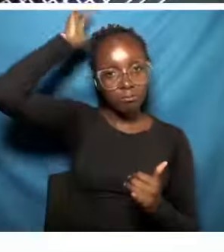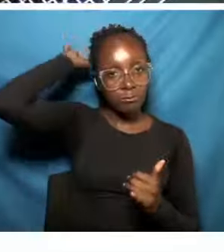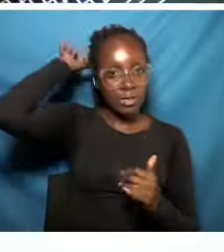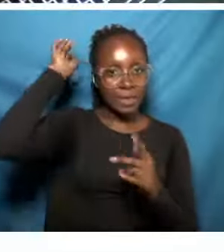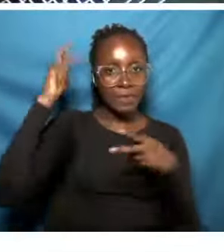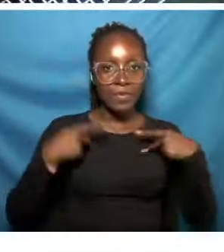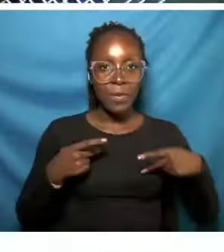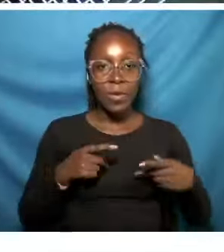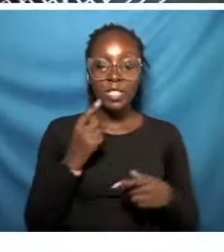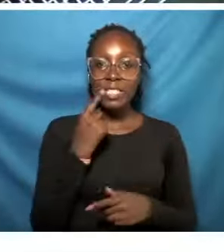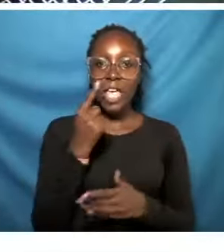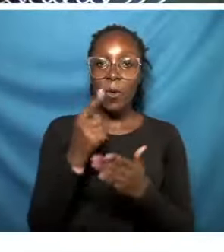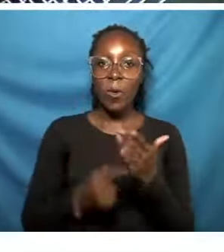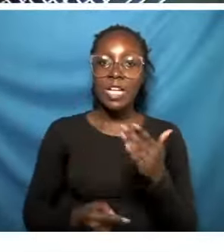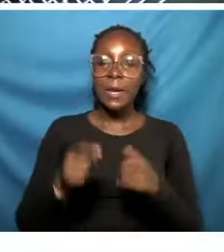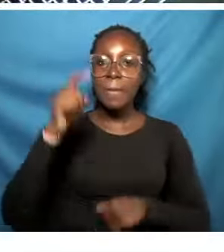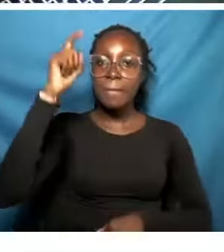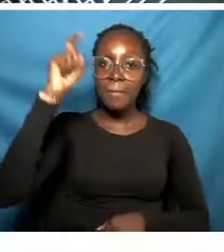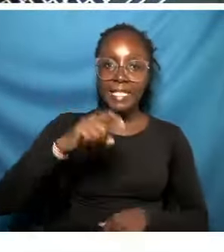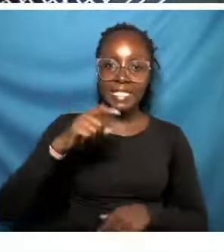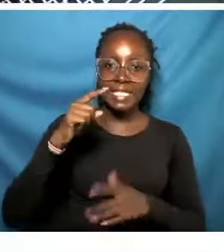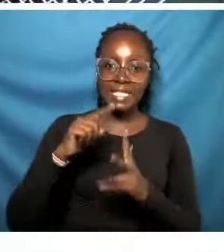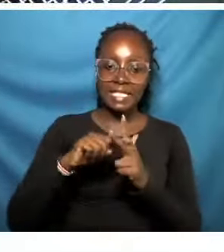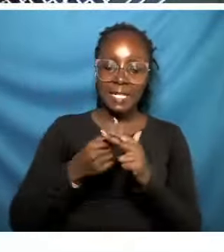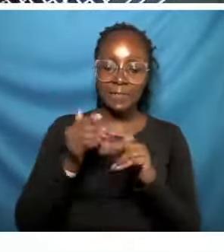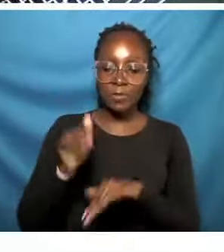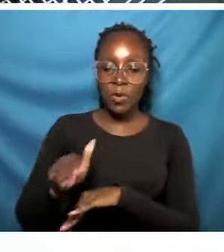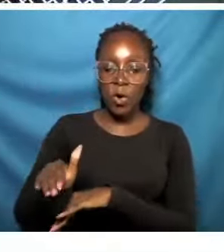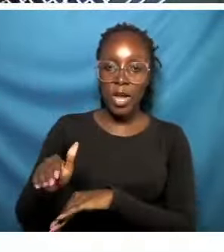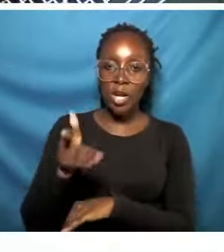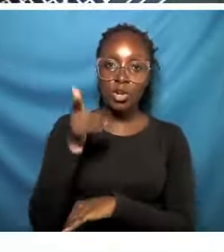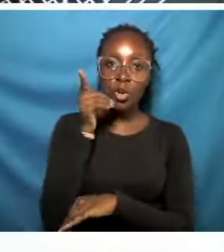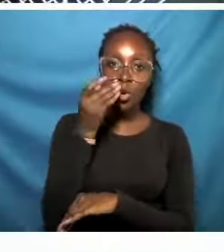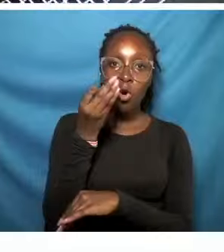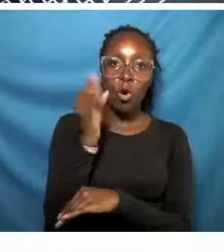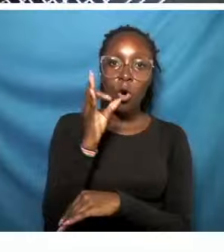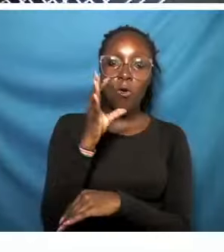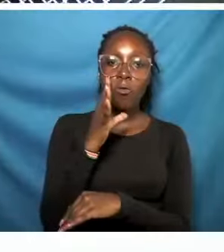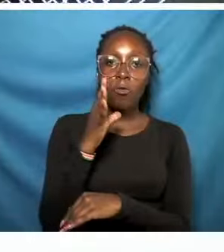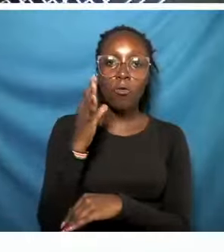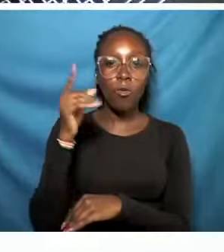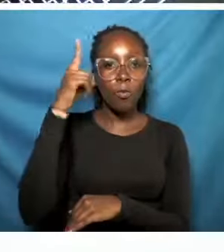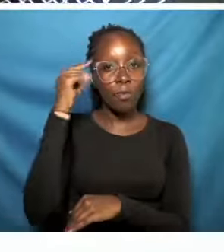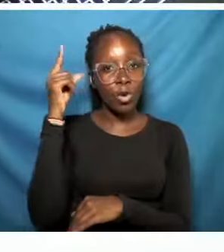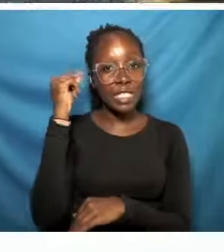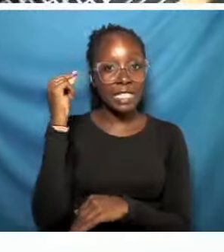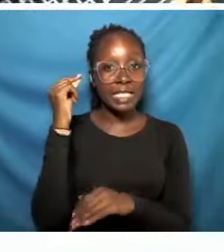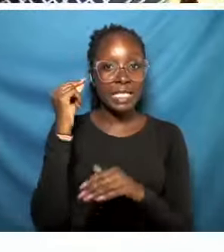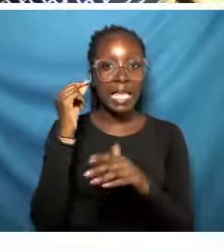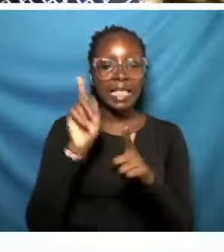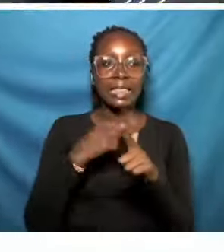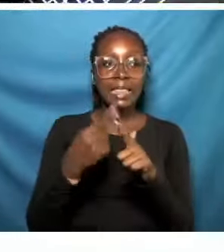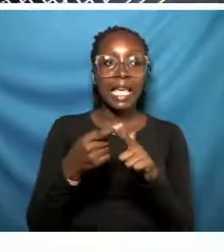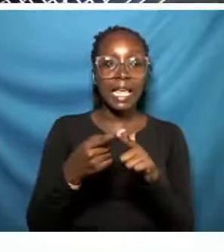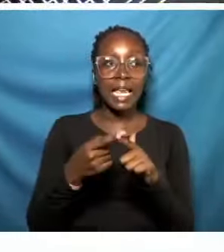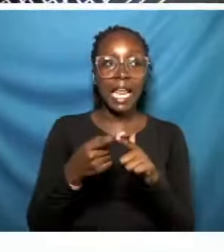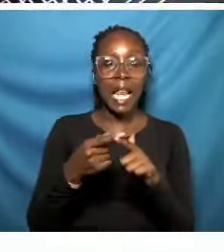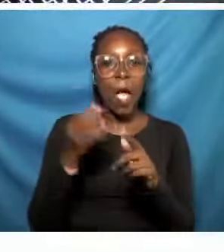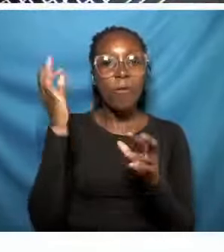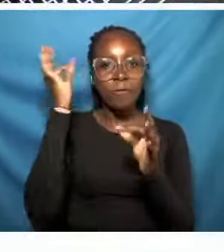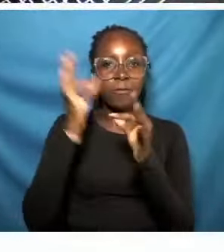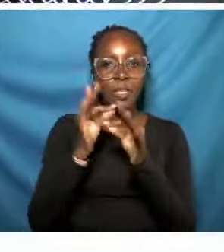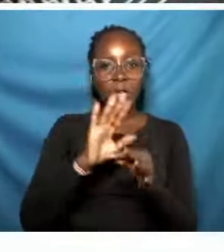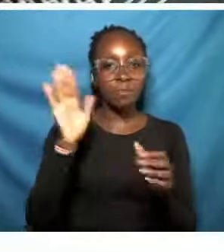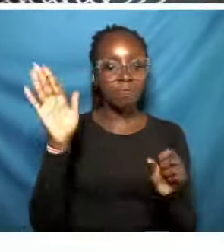also begin to observe the laws of Moses, so that your salvation is complete. If you don't observe, then it is not